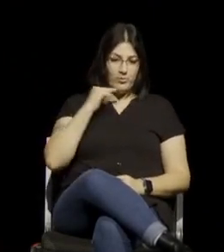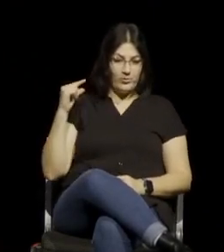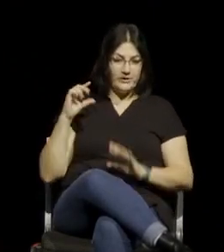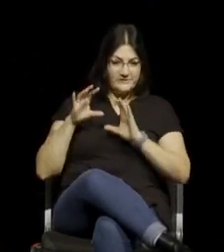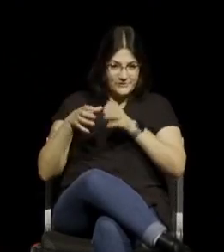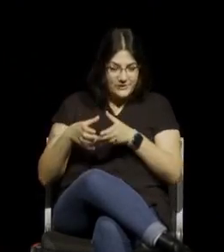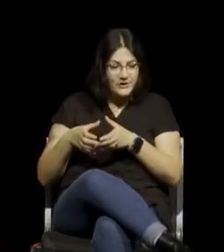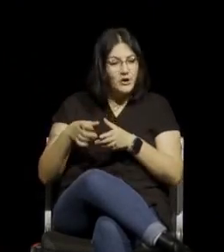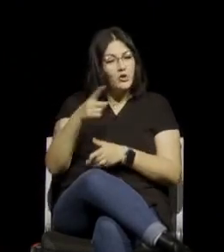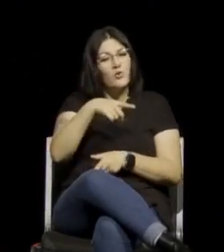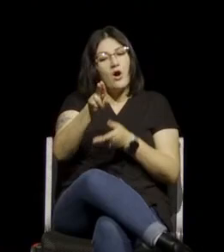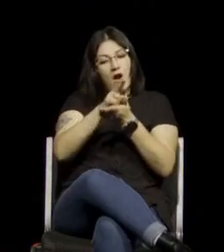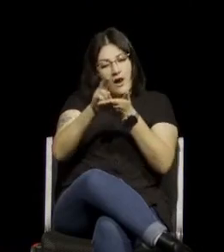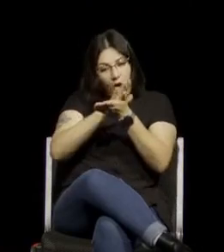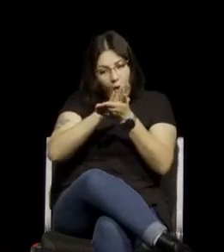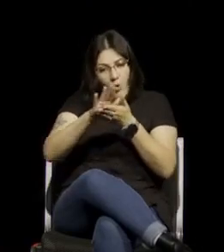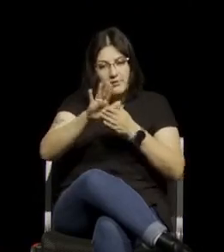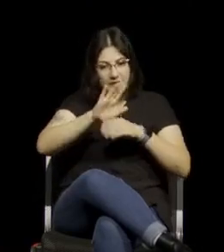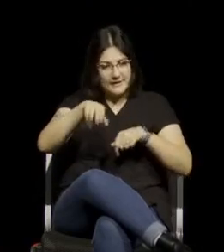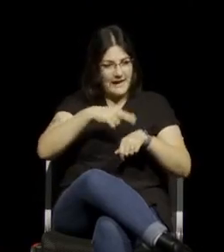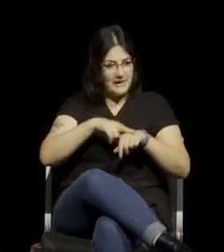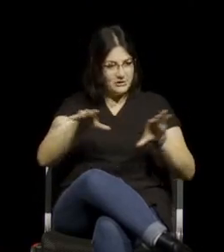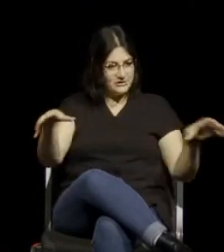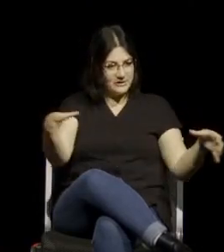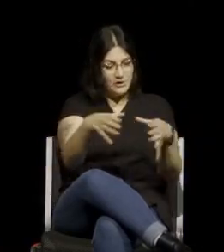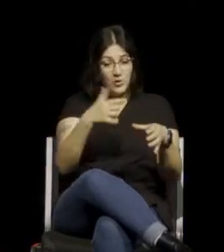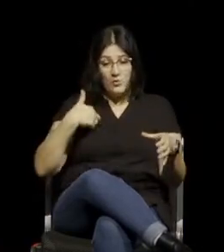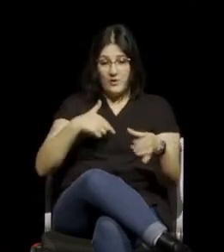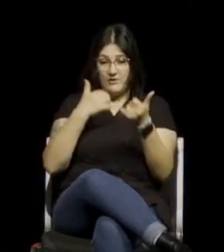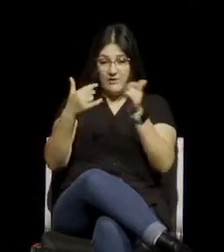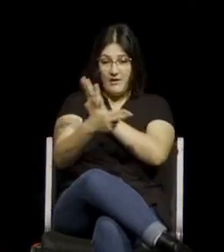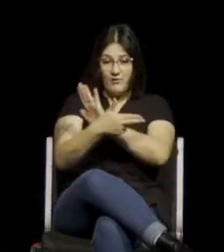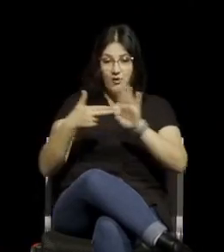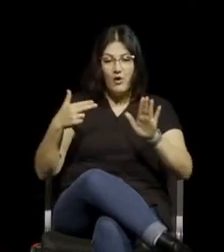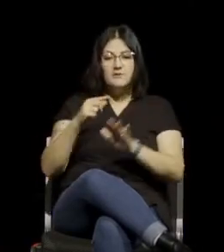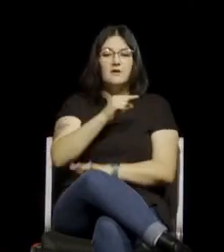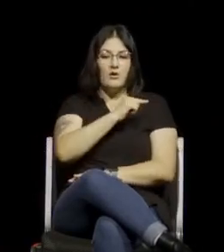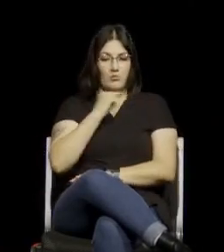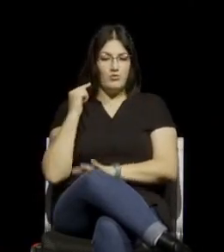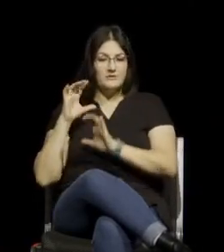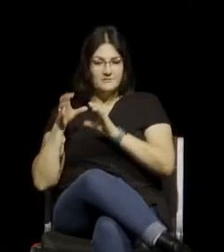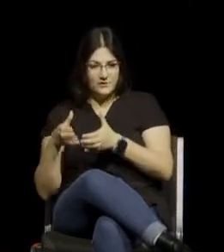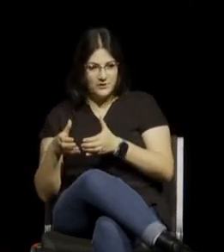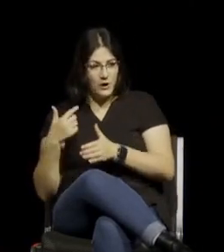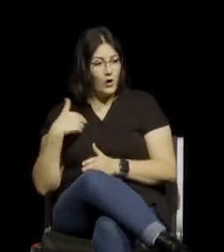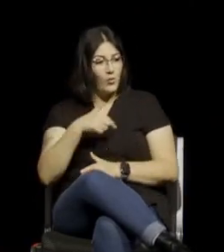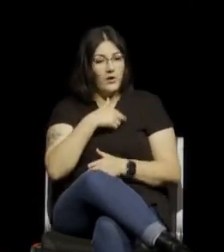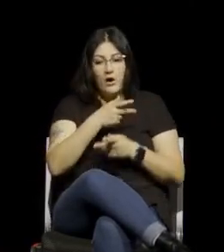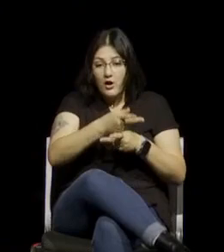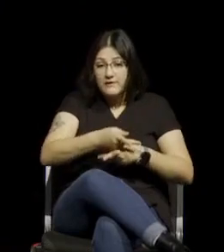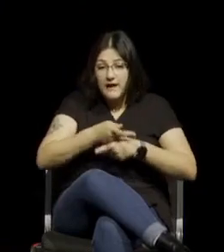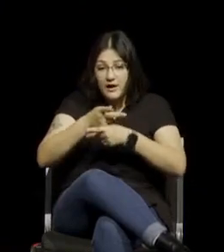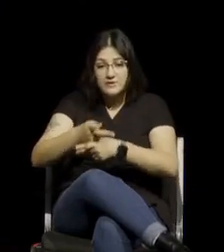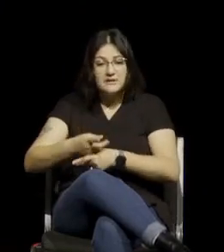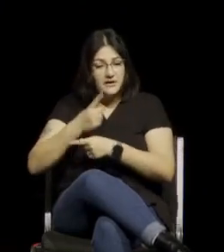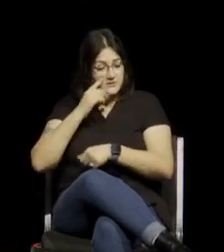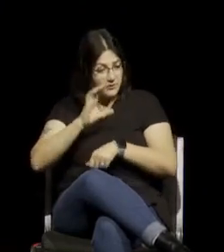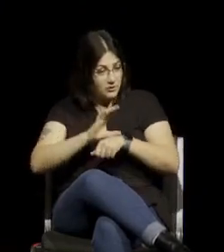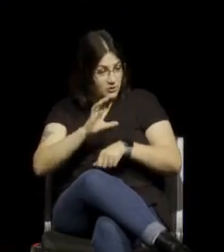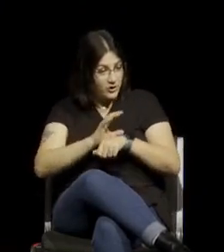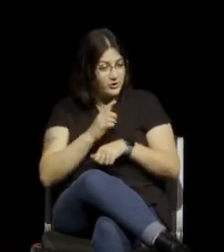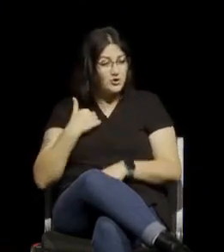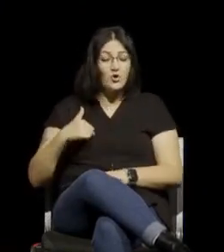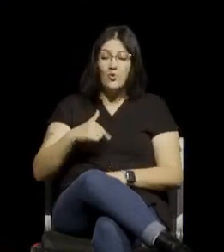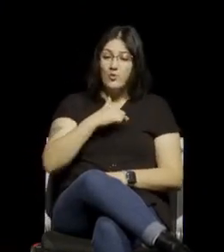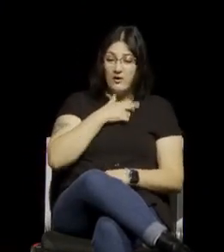a holy nation. We are now called a priesthood. We are the caretakers of the church. We are